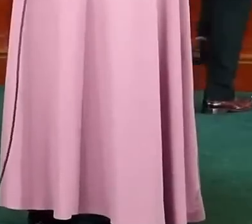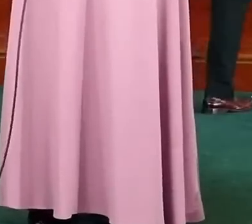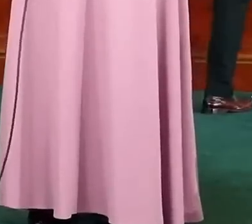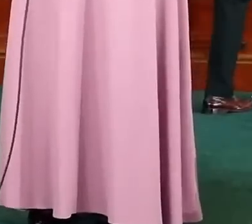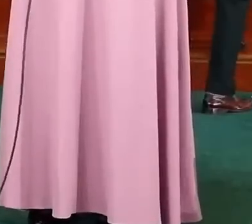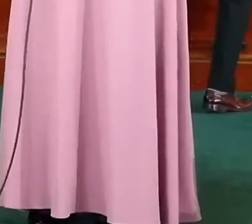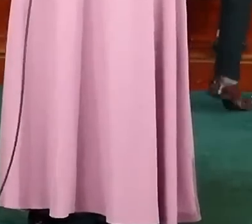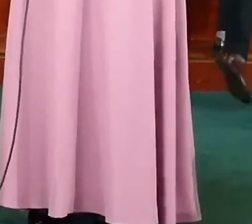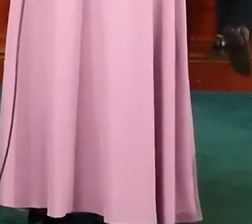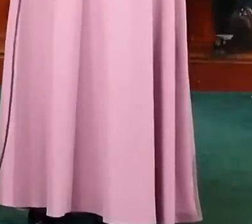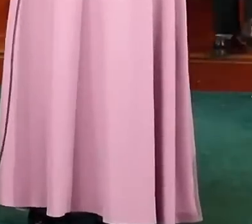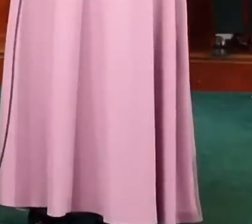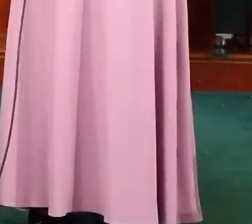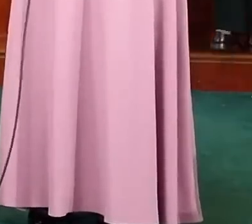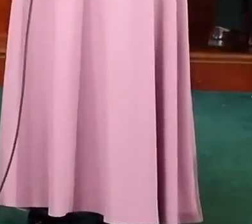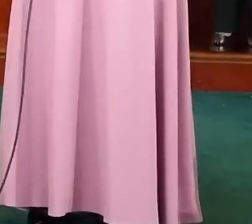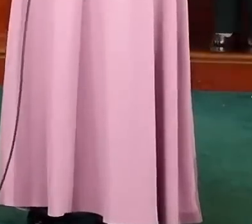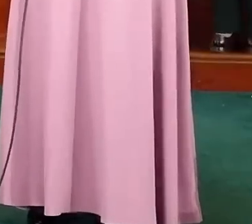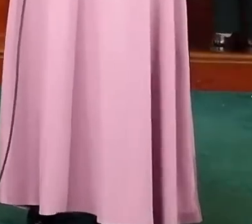marching.